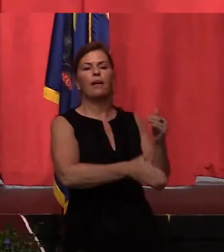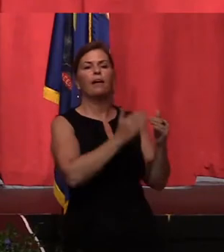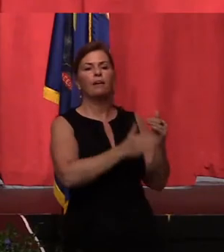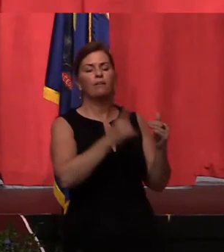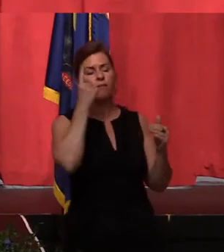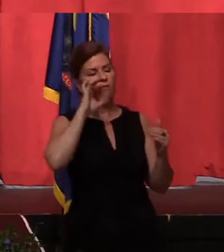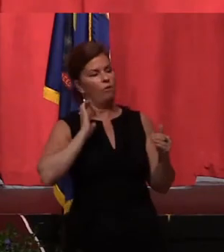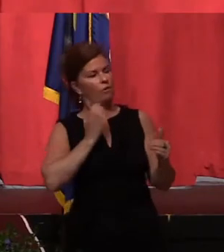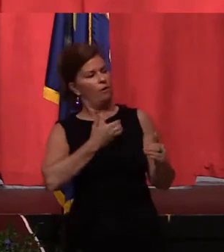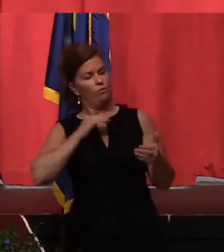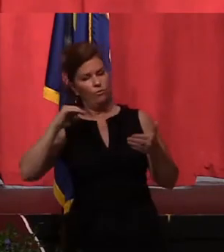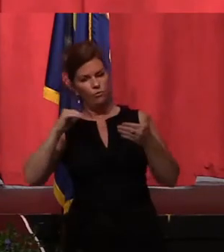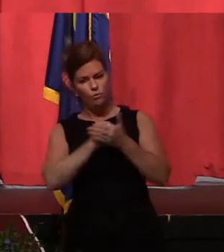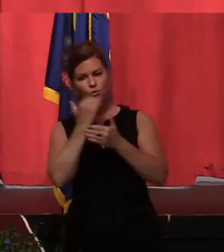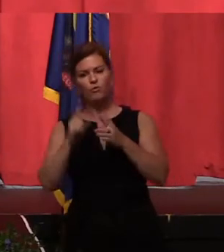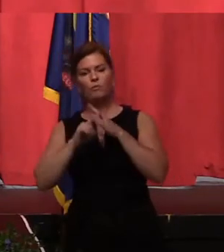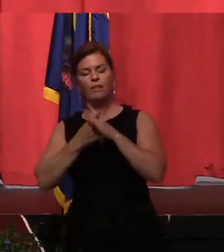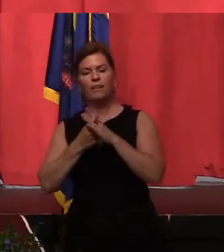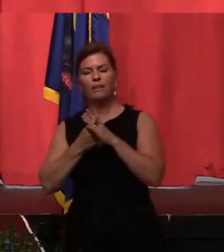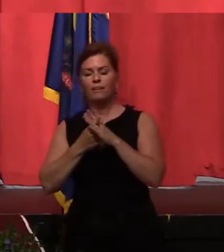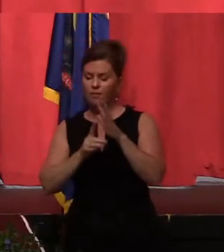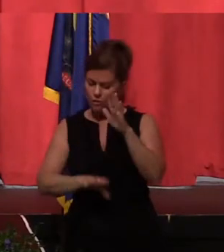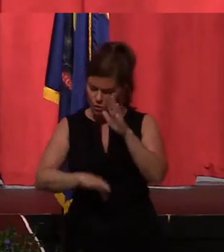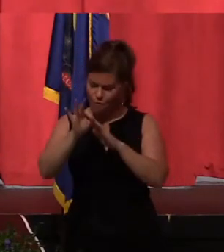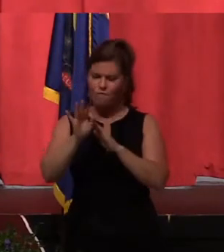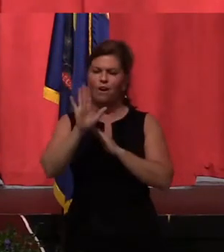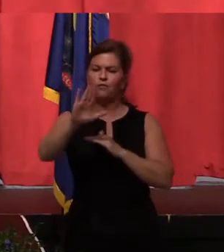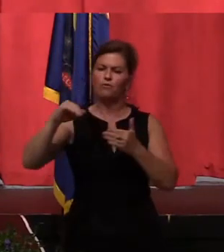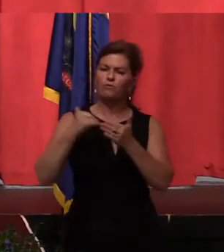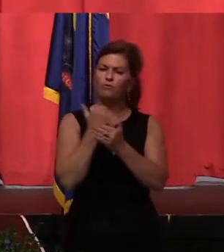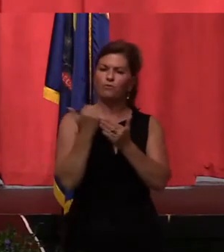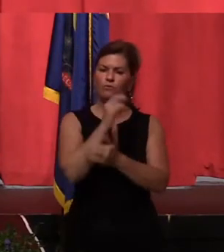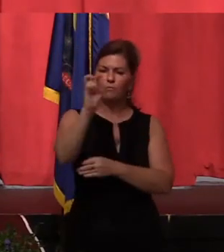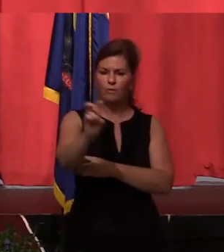us somewhere. Go and find them.